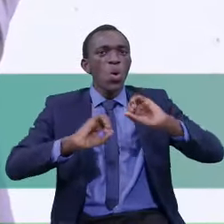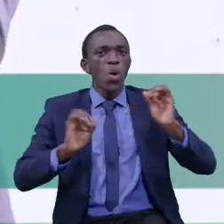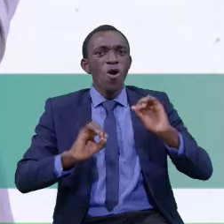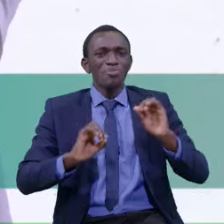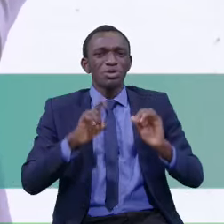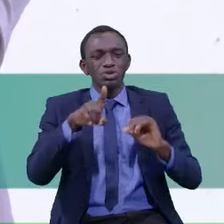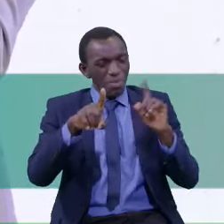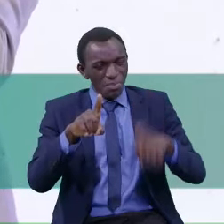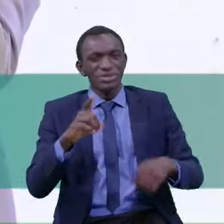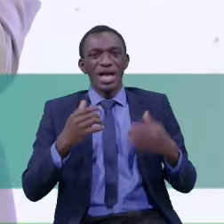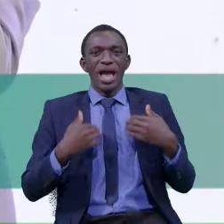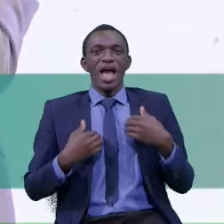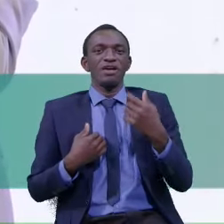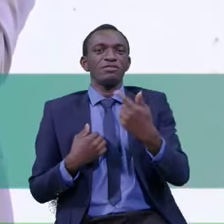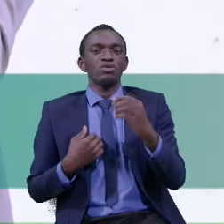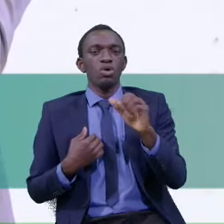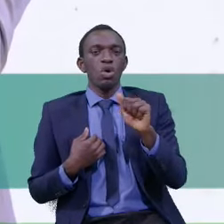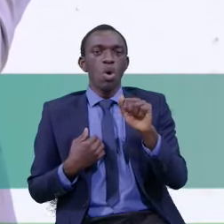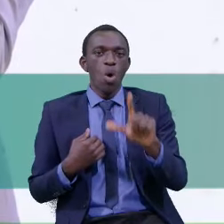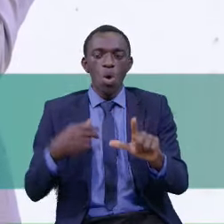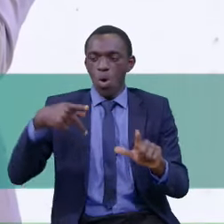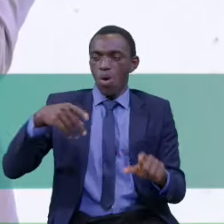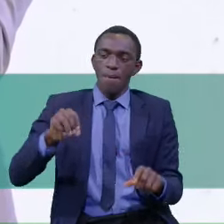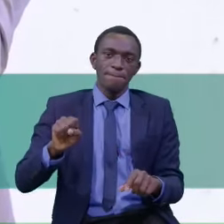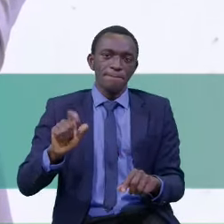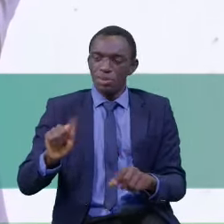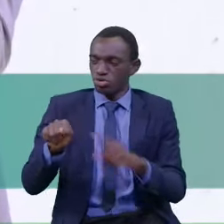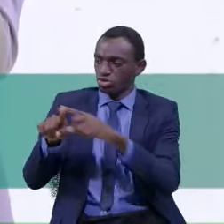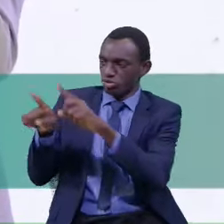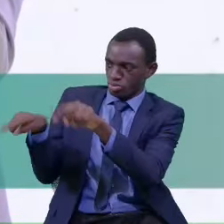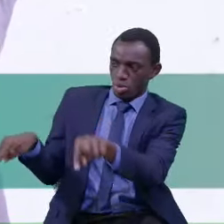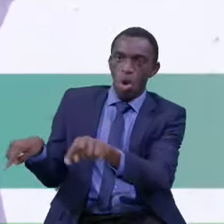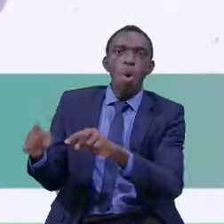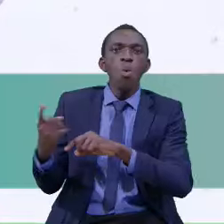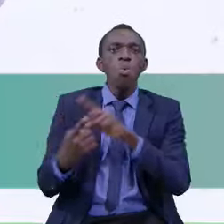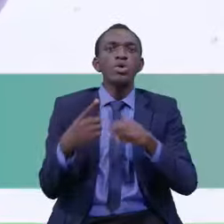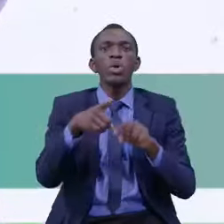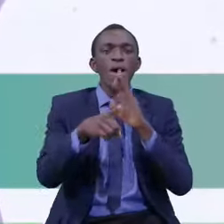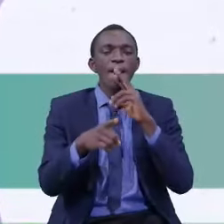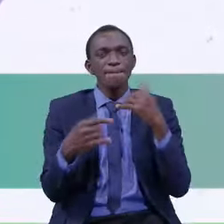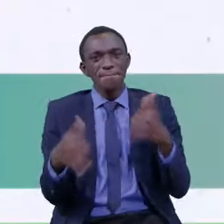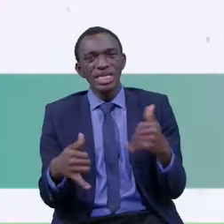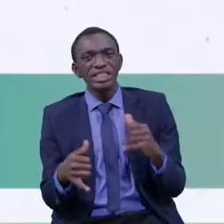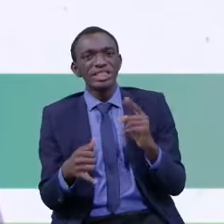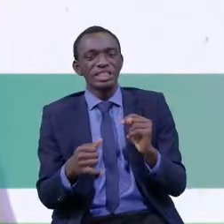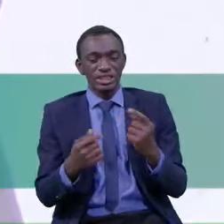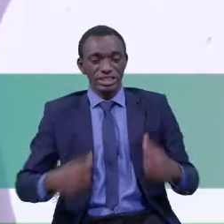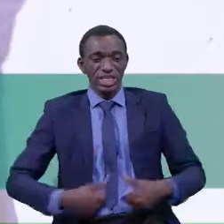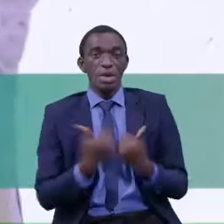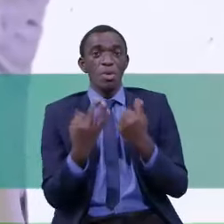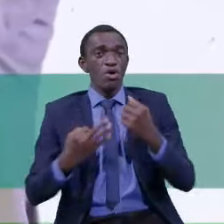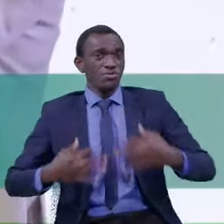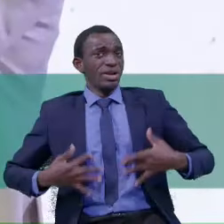you're playing the game of life and the game of ministry. You have to have a goalpost